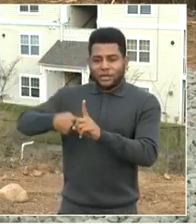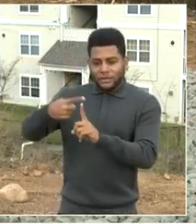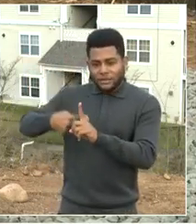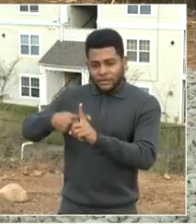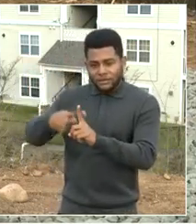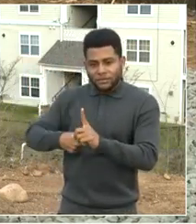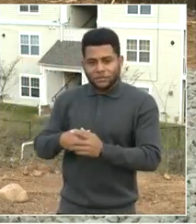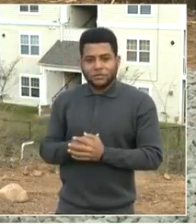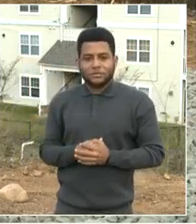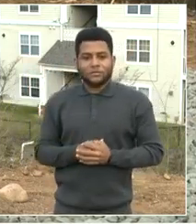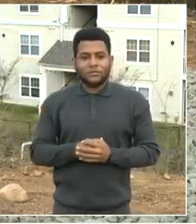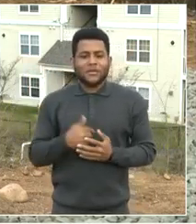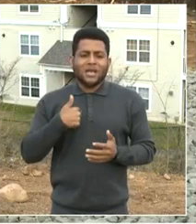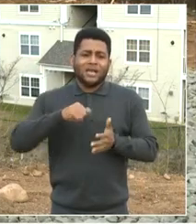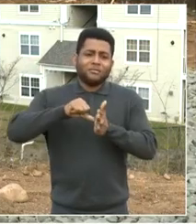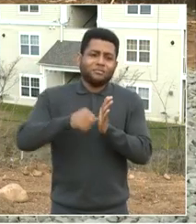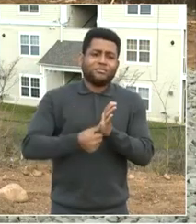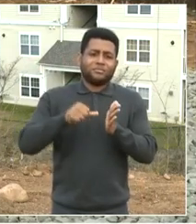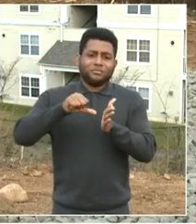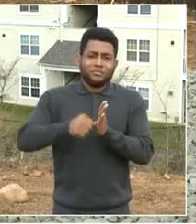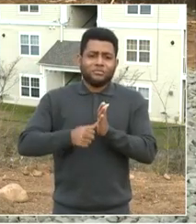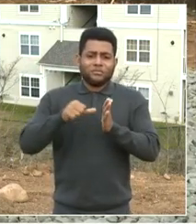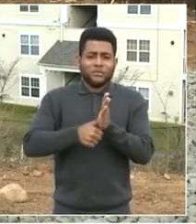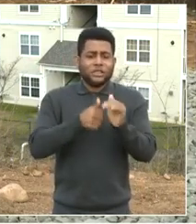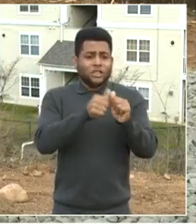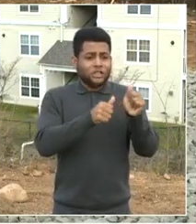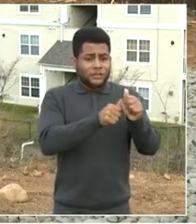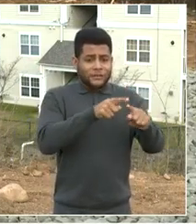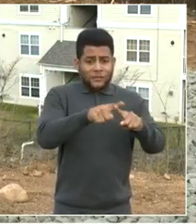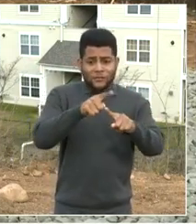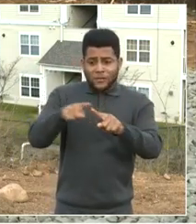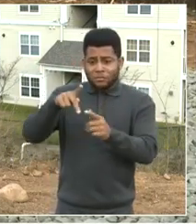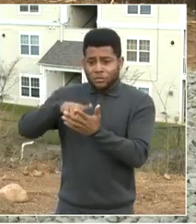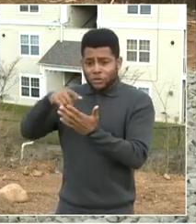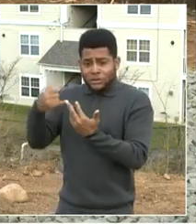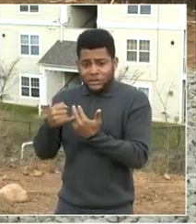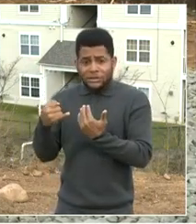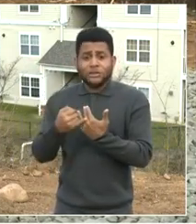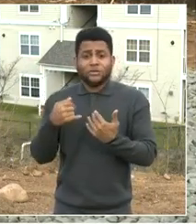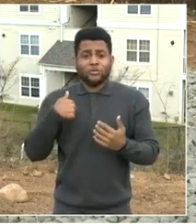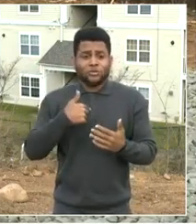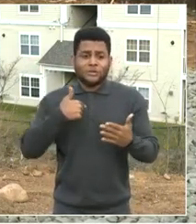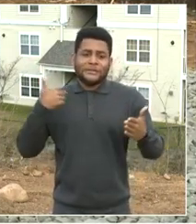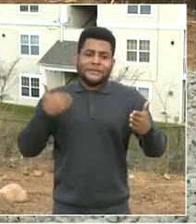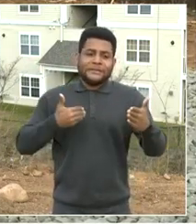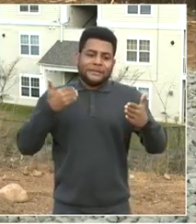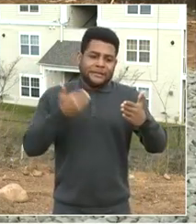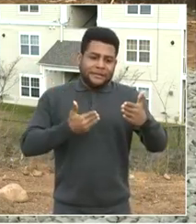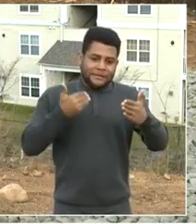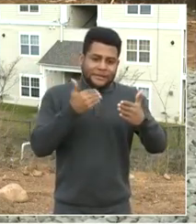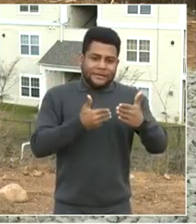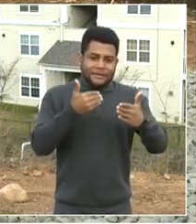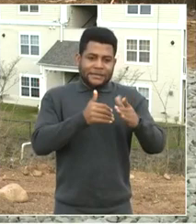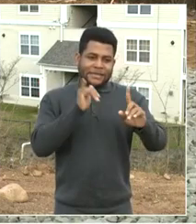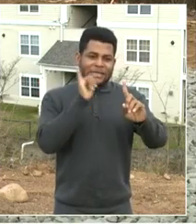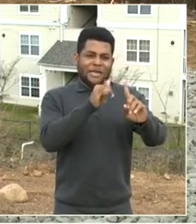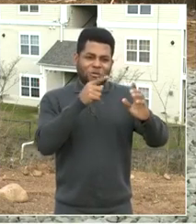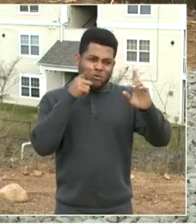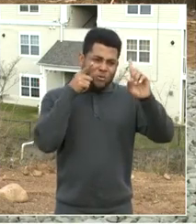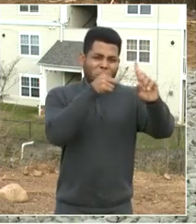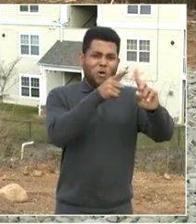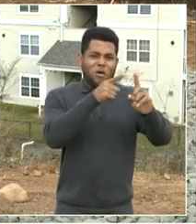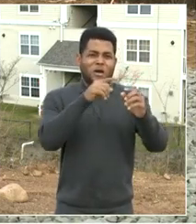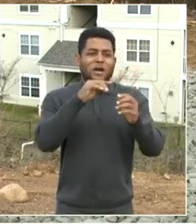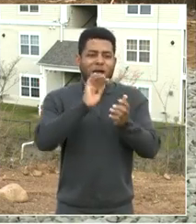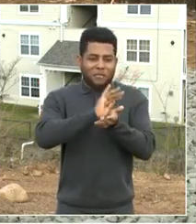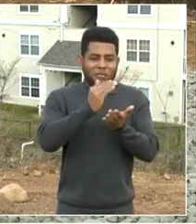project moves us closer to that number. So in preparation for today's event, the Habitat team reminded